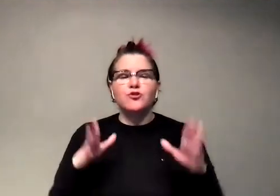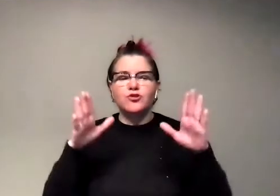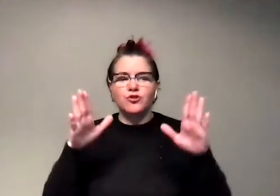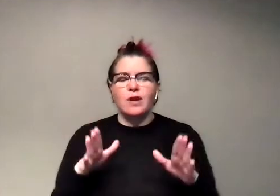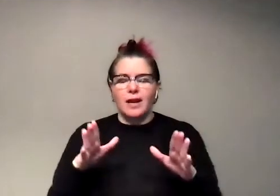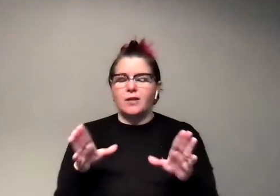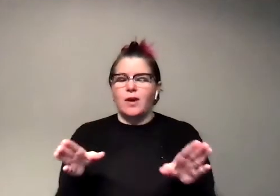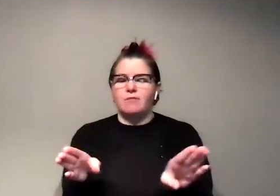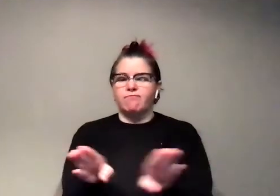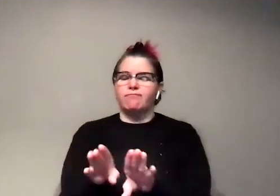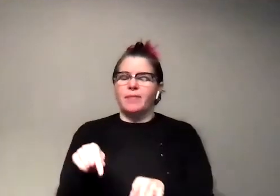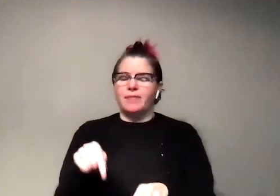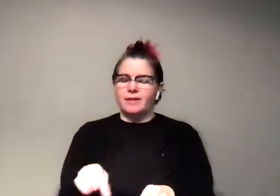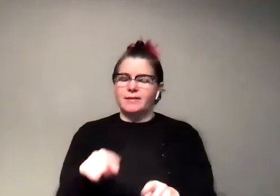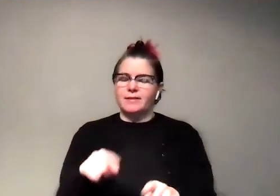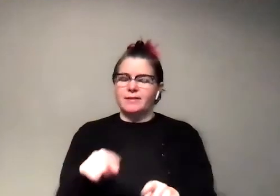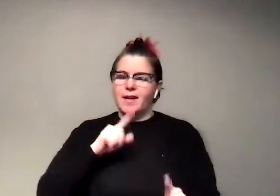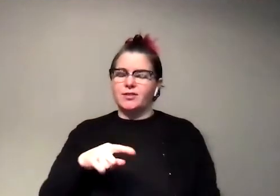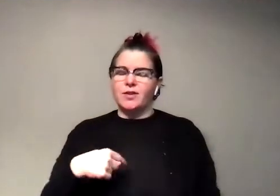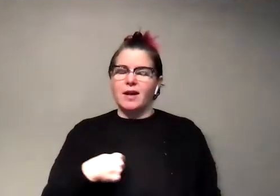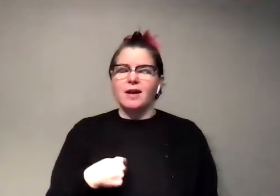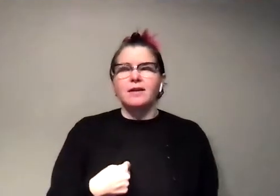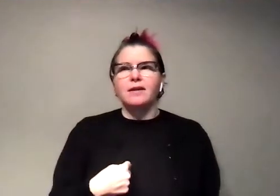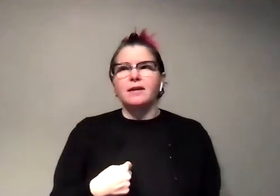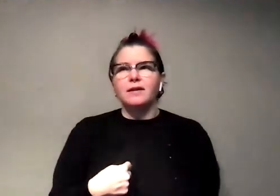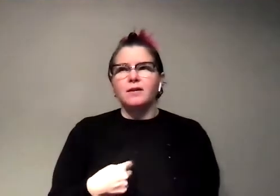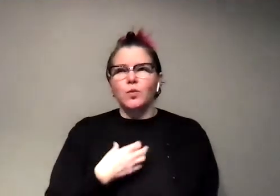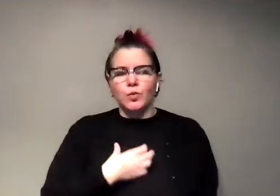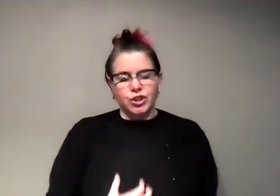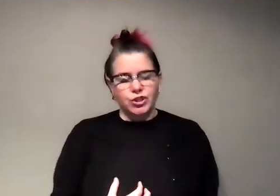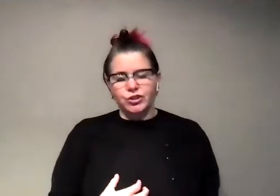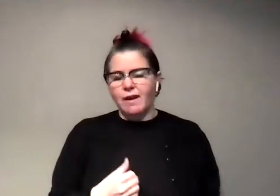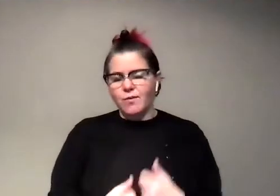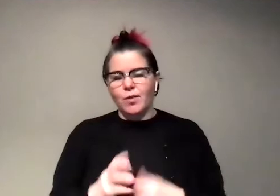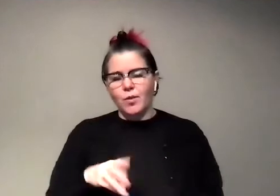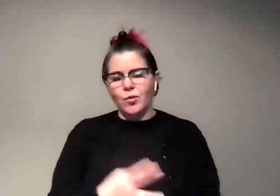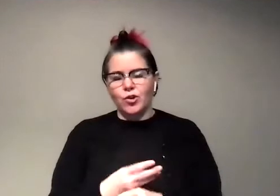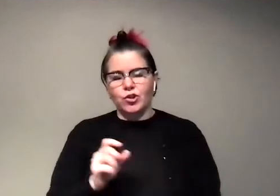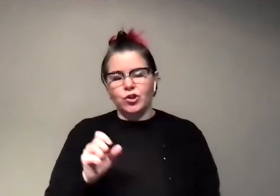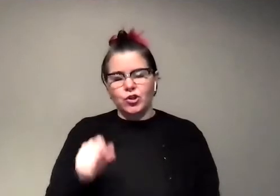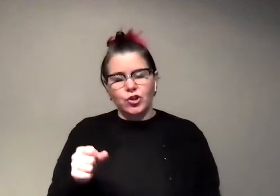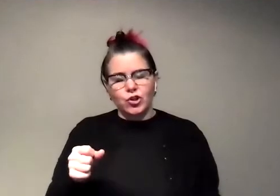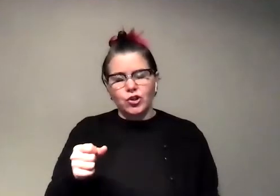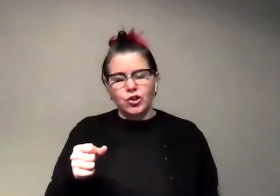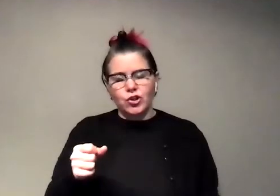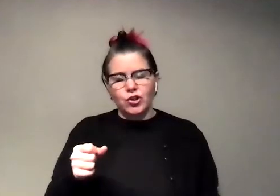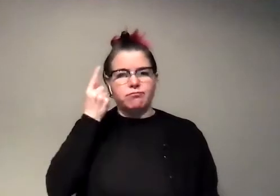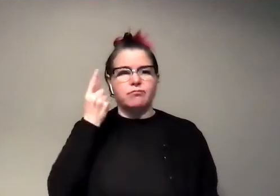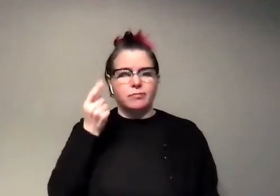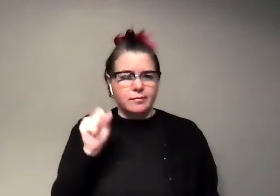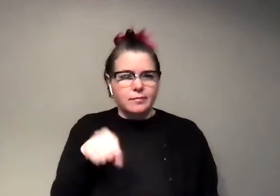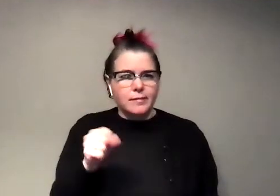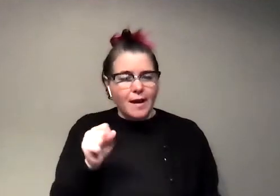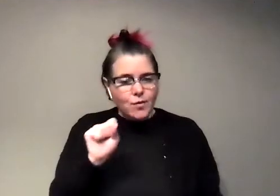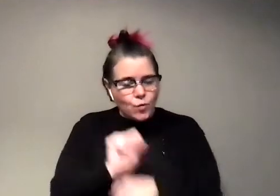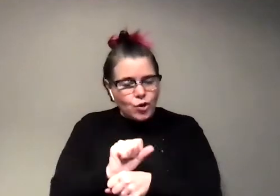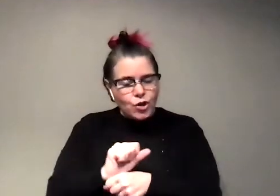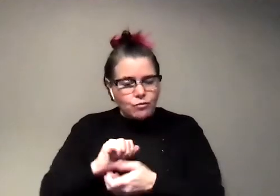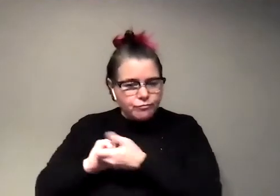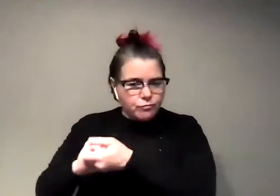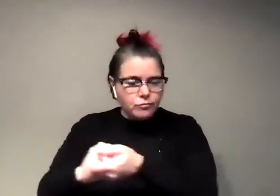That's an answer that I really, really wish everyone in the world could hear. Because yeah, we gotta work together and